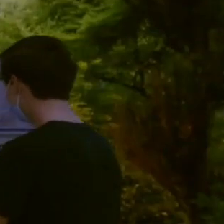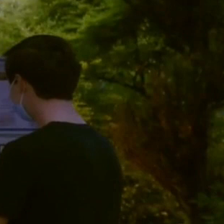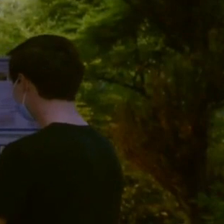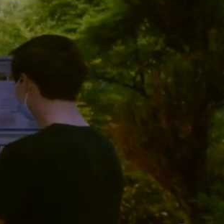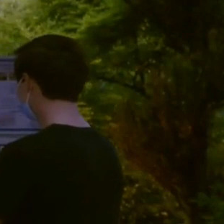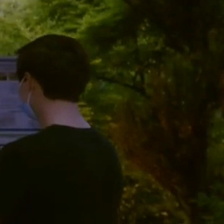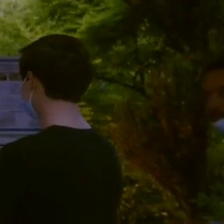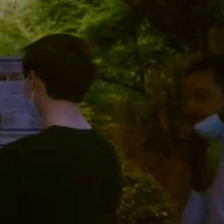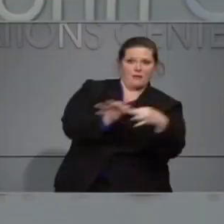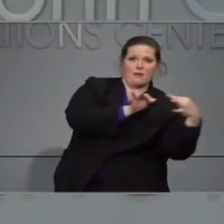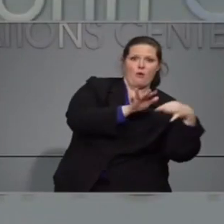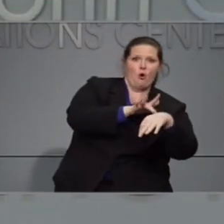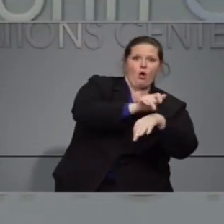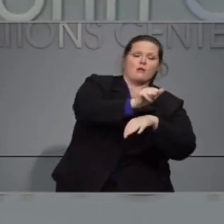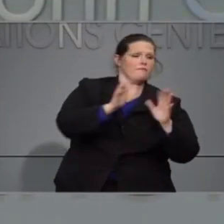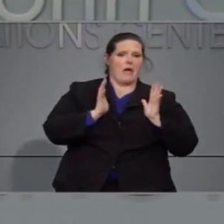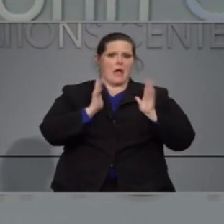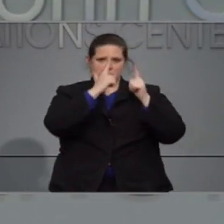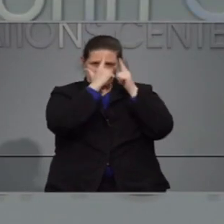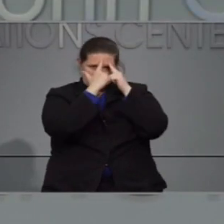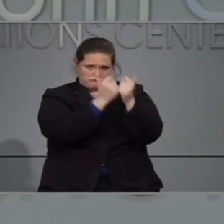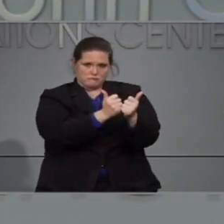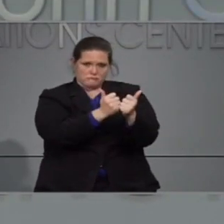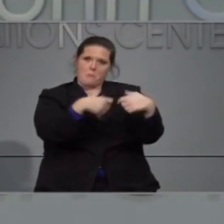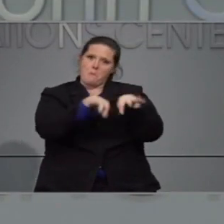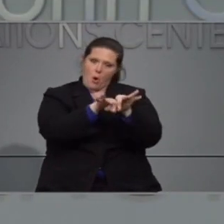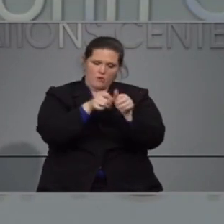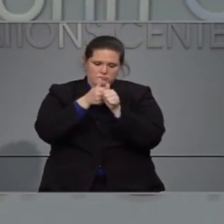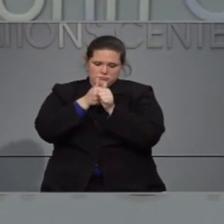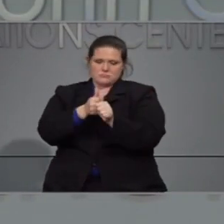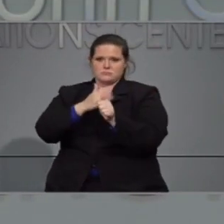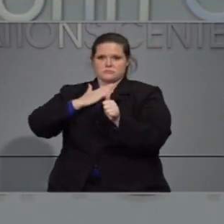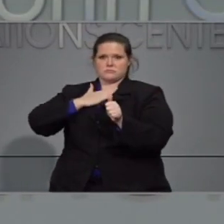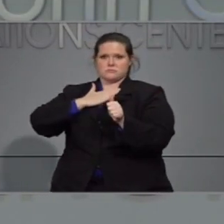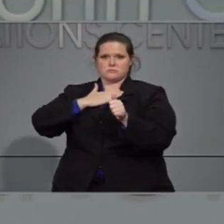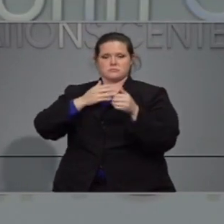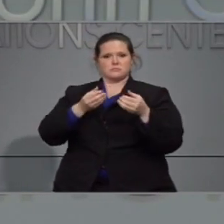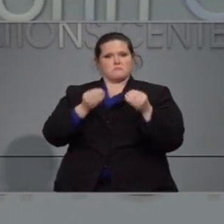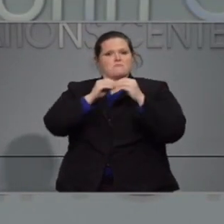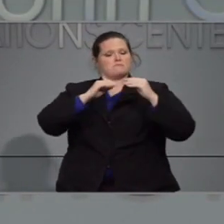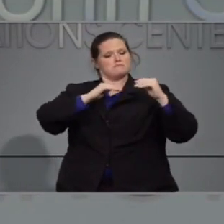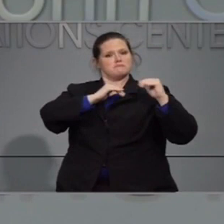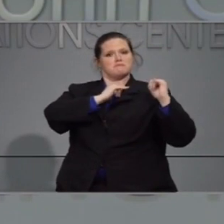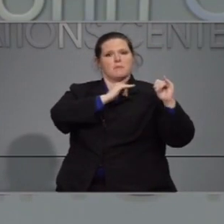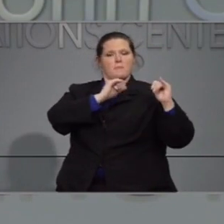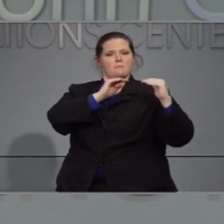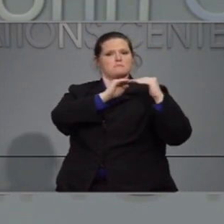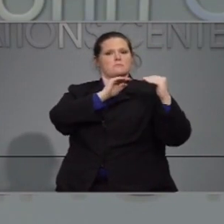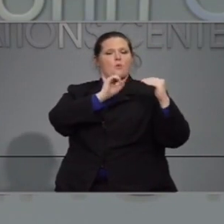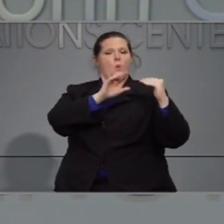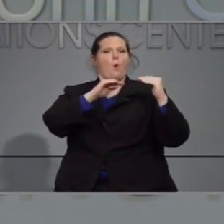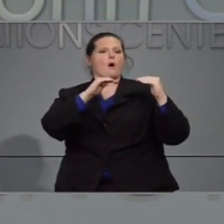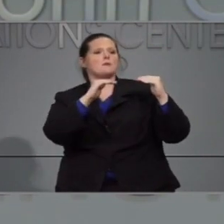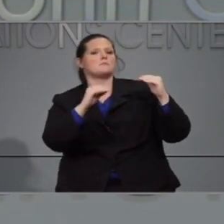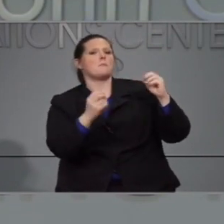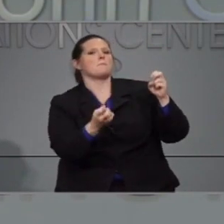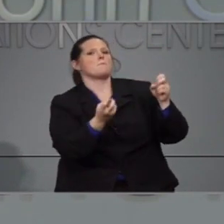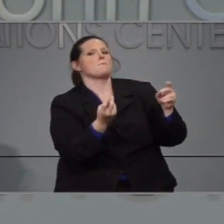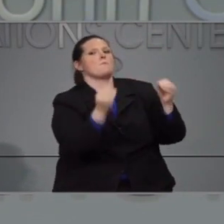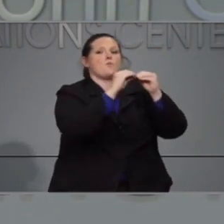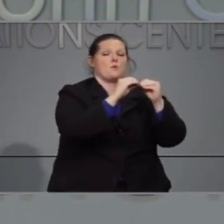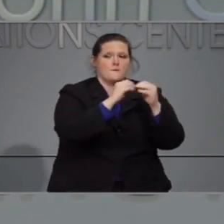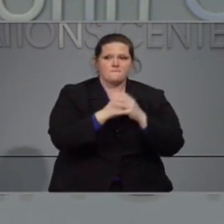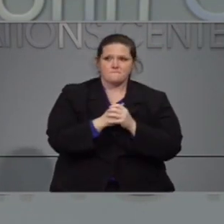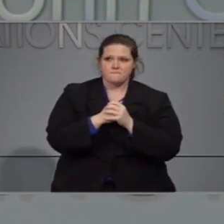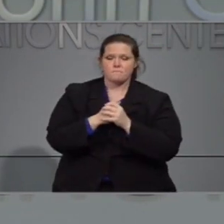but leveling. As colleges and universities are scheduled to start, bringing people from all over the country to